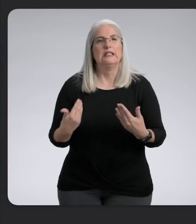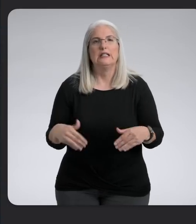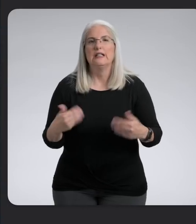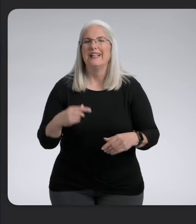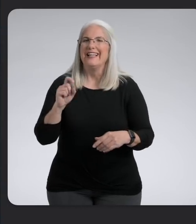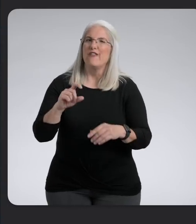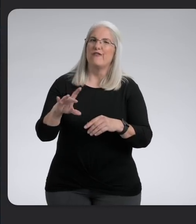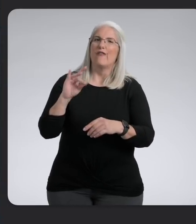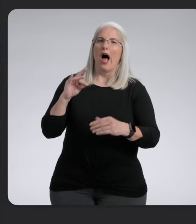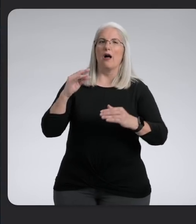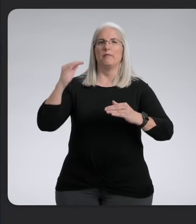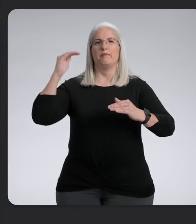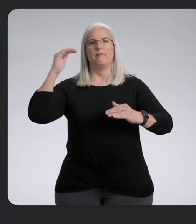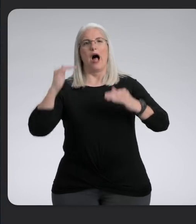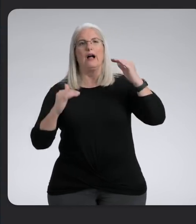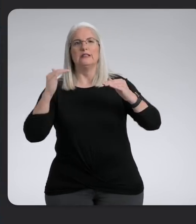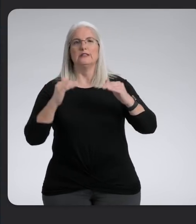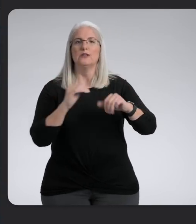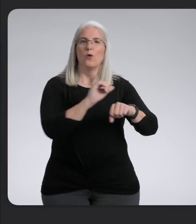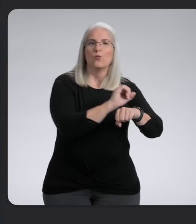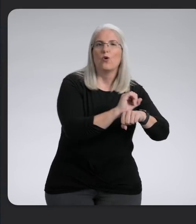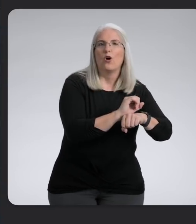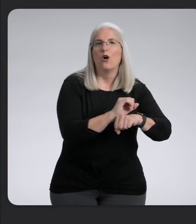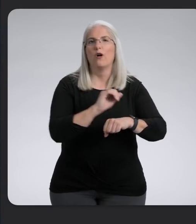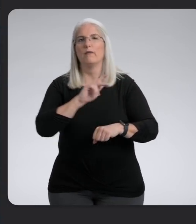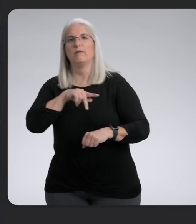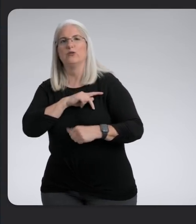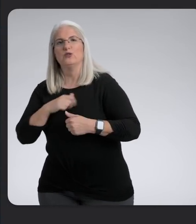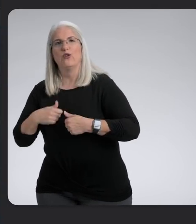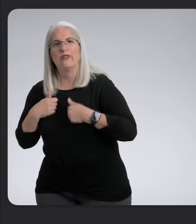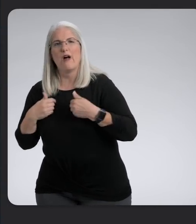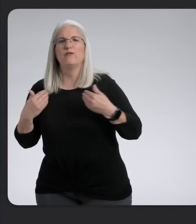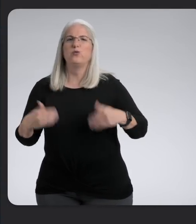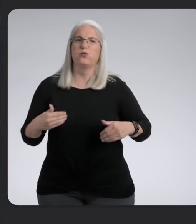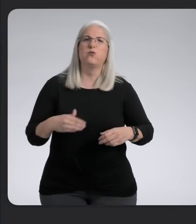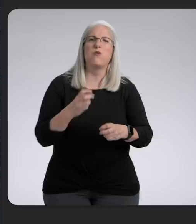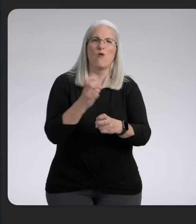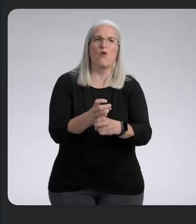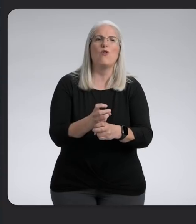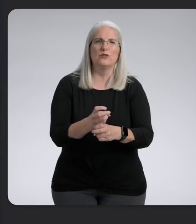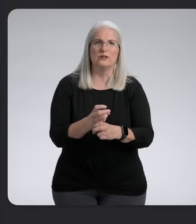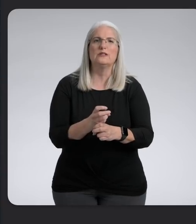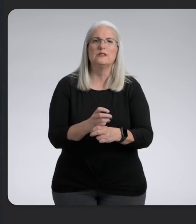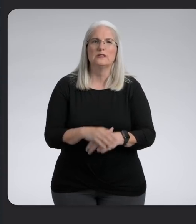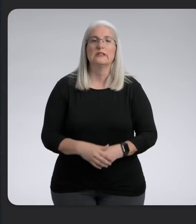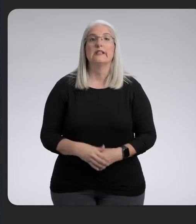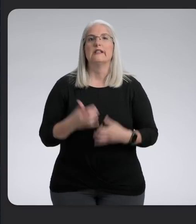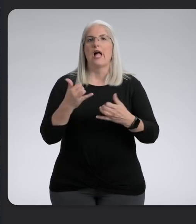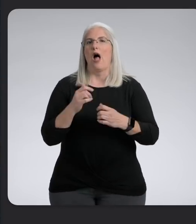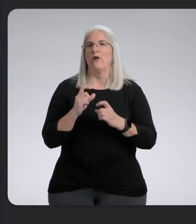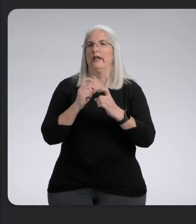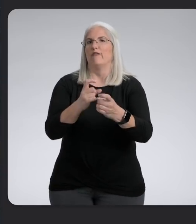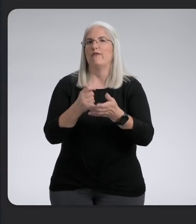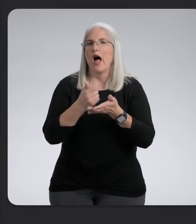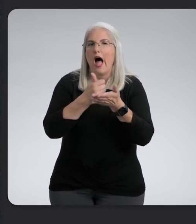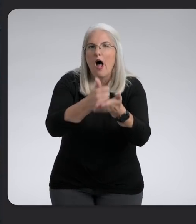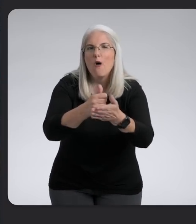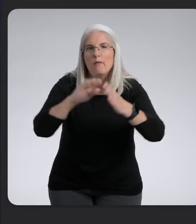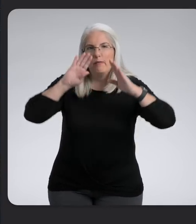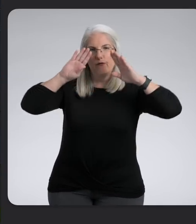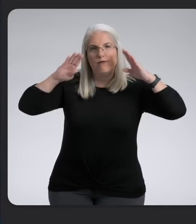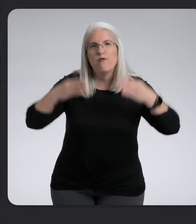between work and life can be tricky. We want to free up space to focus and help you be in the